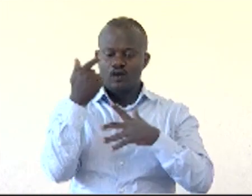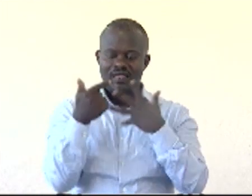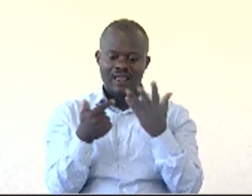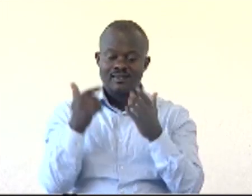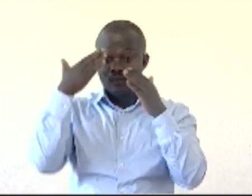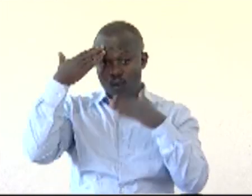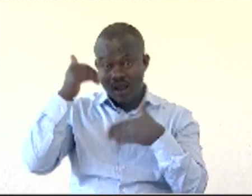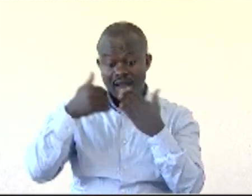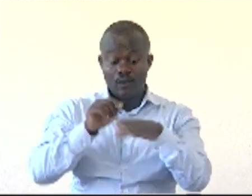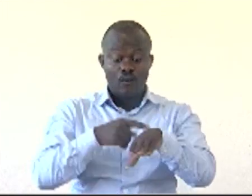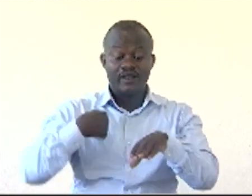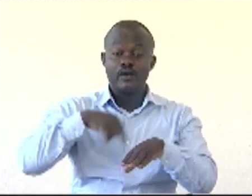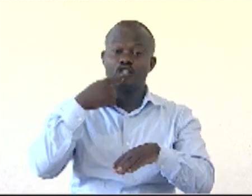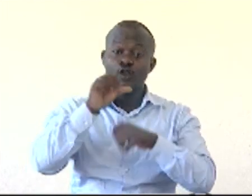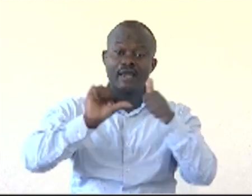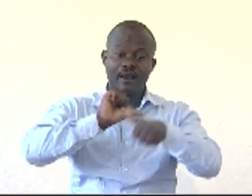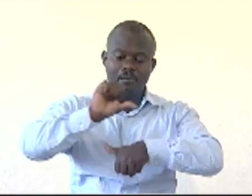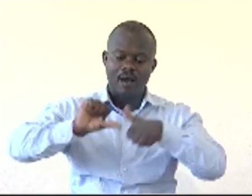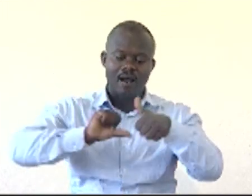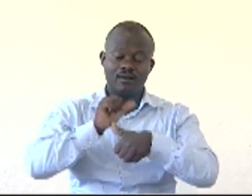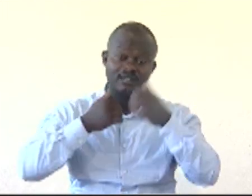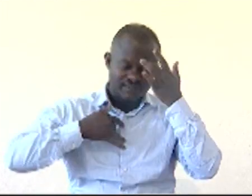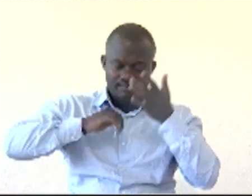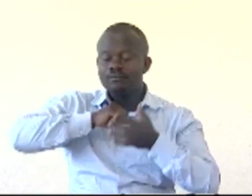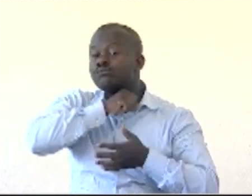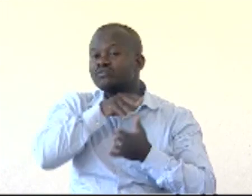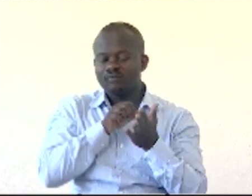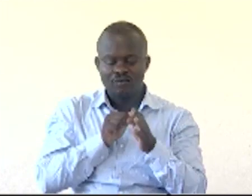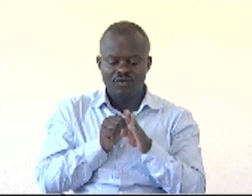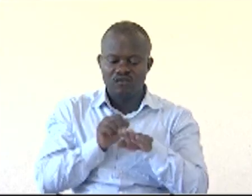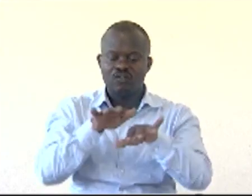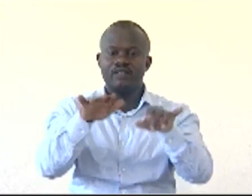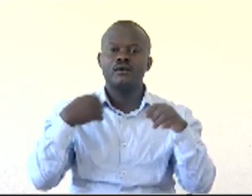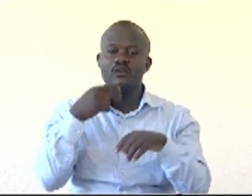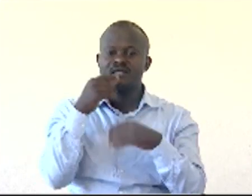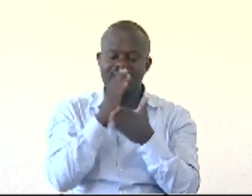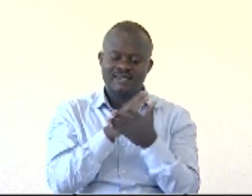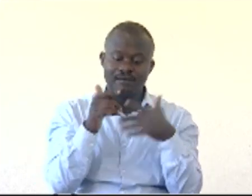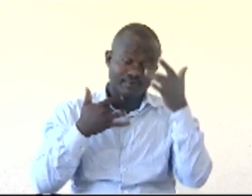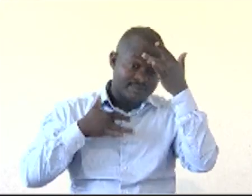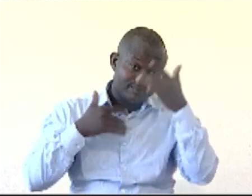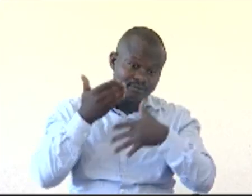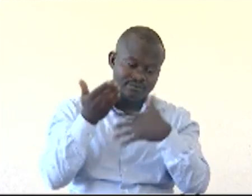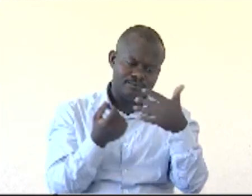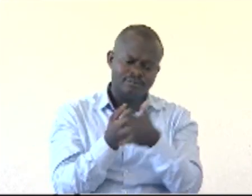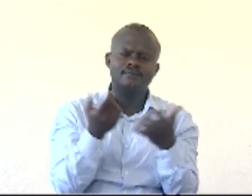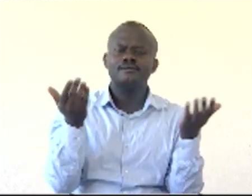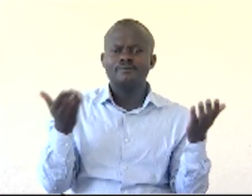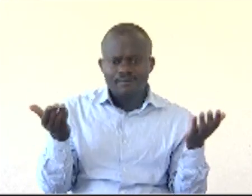why when we are talking about infectious diseases, we say some diseases are caused